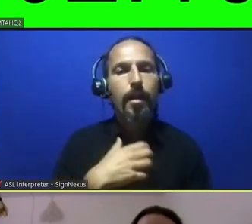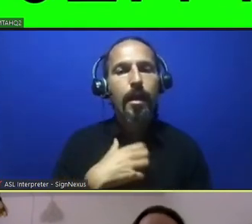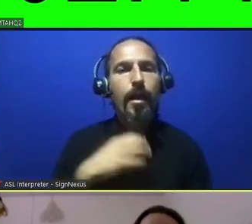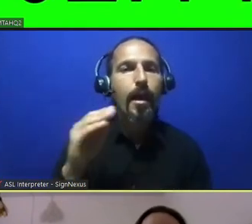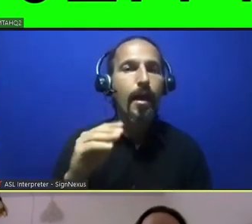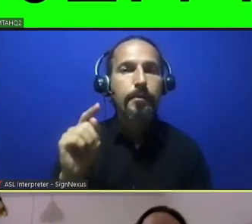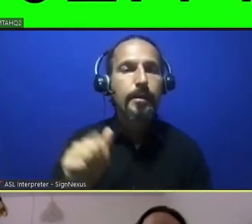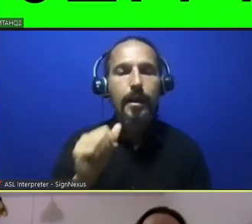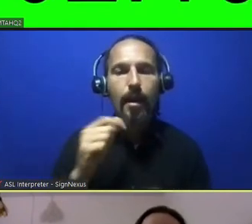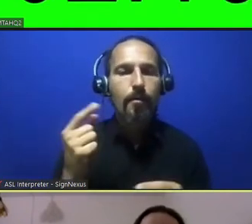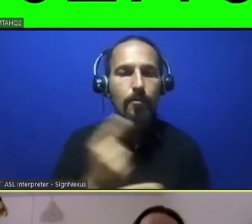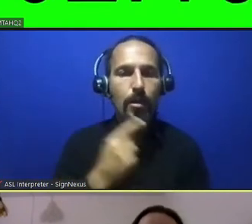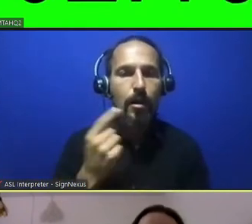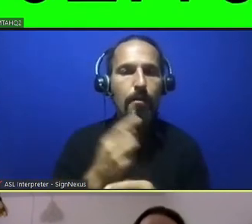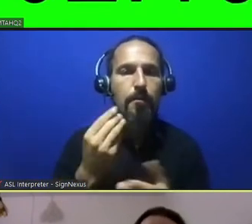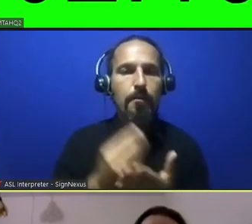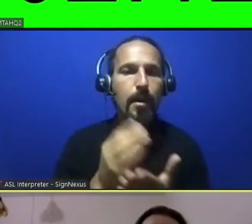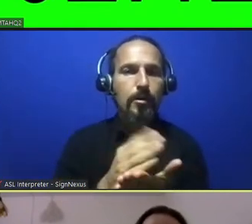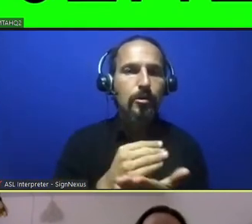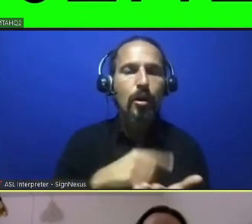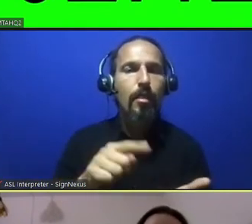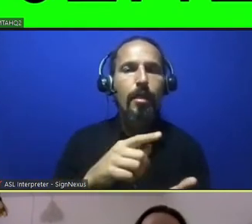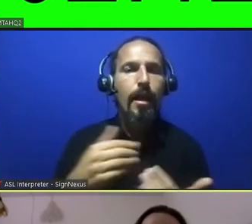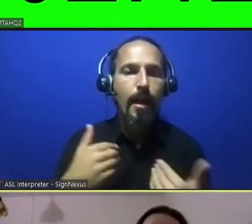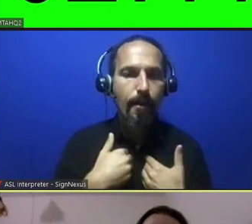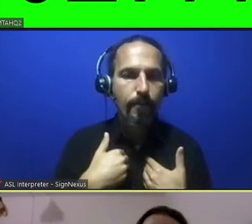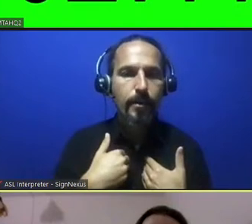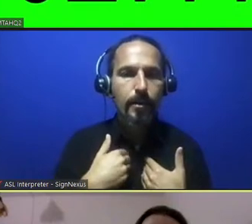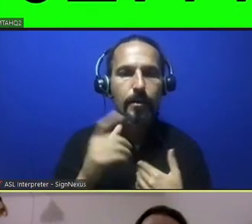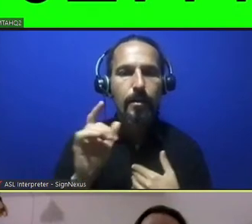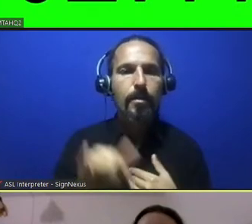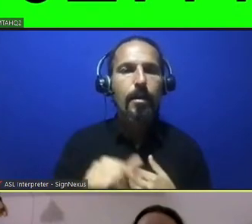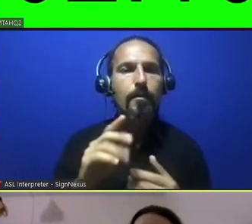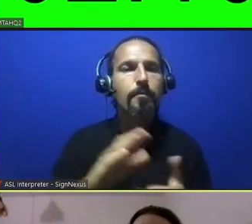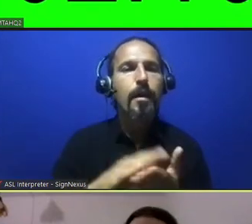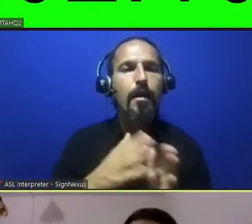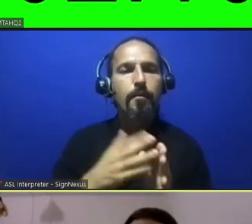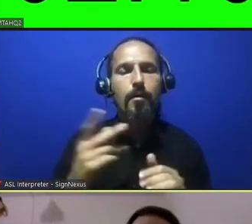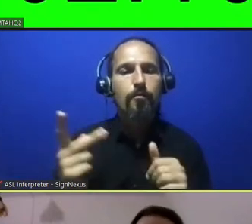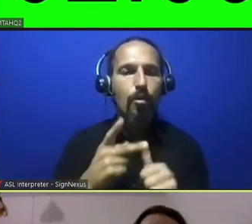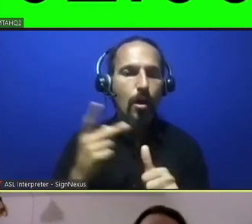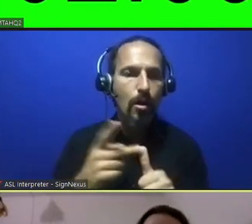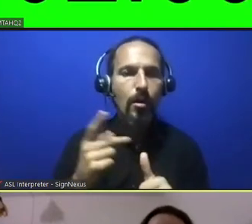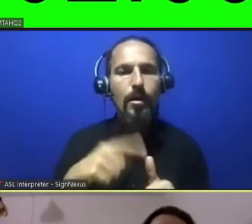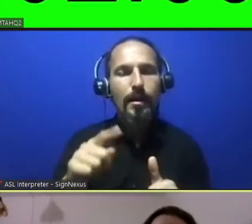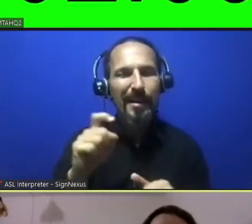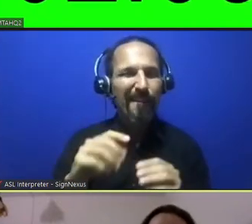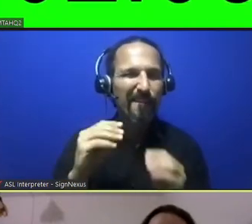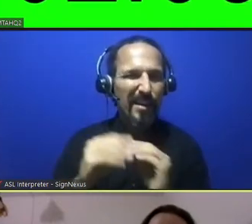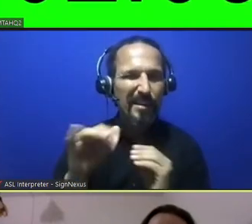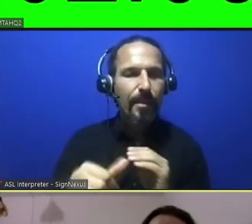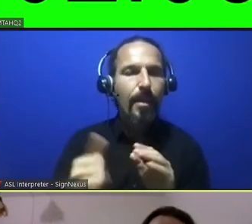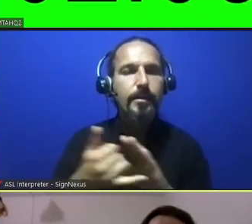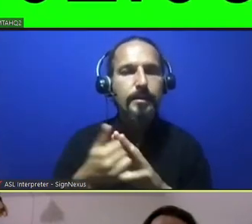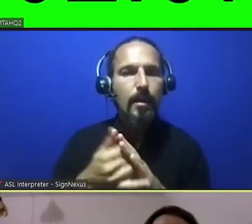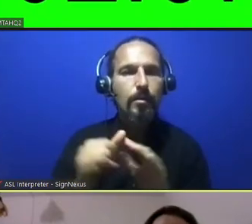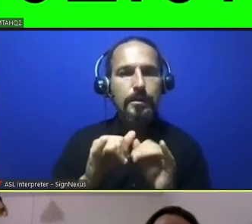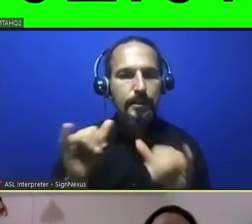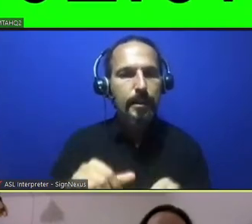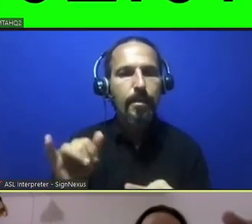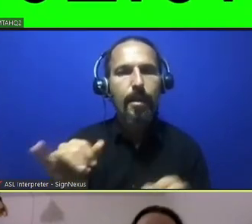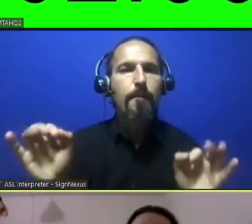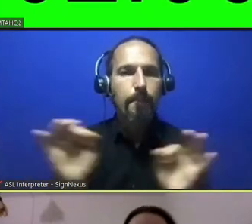not properly budgeting what they have that needs to be a priority we need to fix the subway system that is very